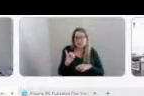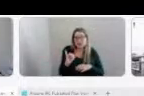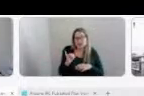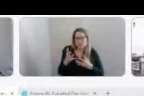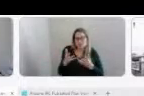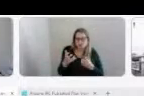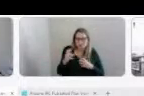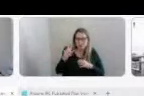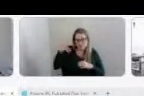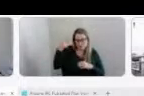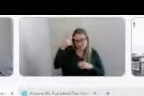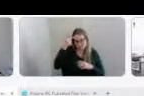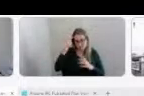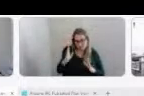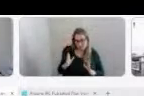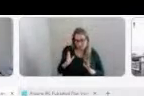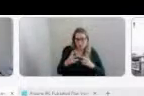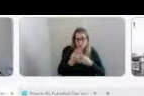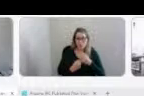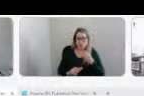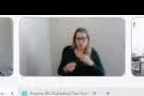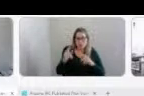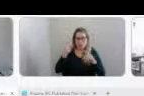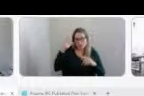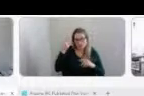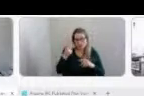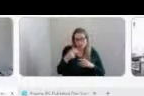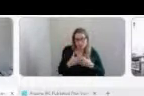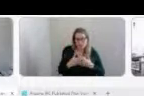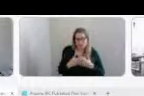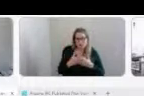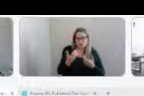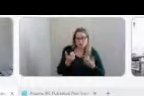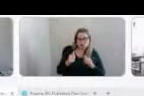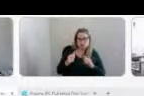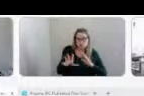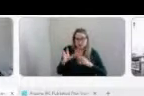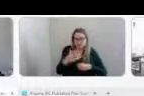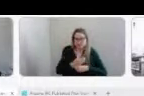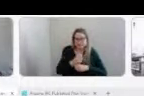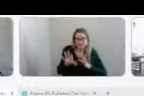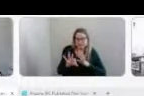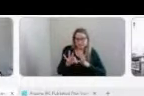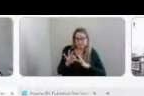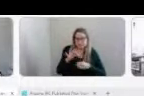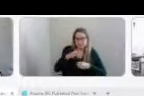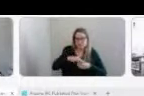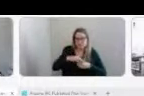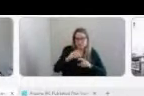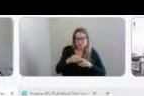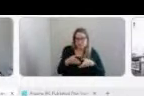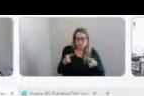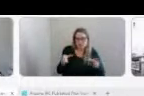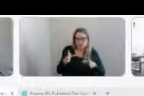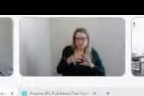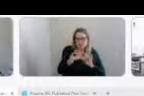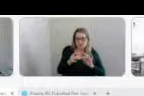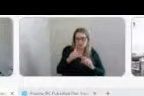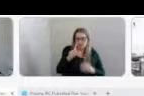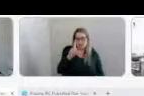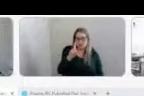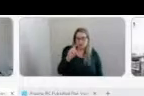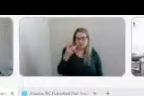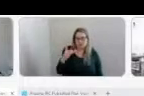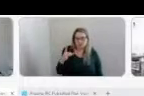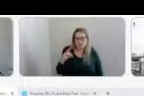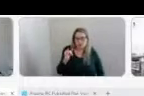politicians from both parties making good faith pitches to win our votes but it has been publicly stated that the new ld17 is drawn